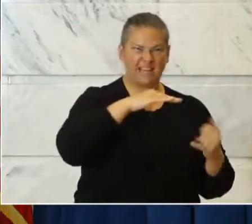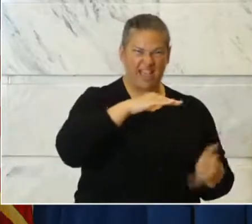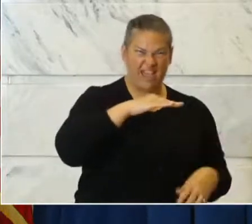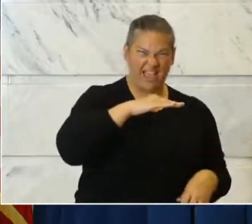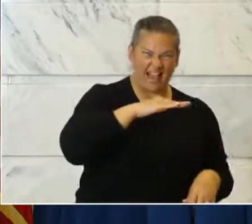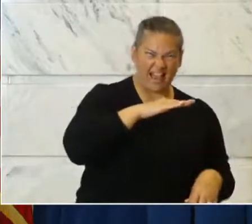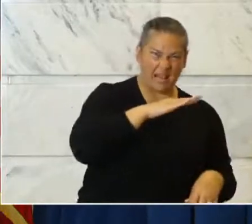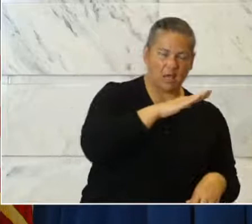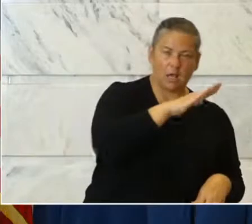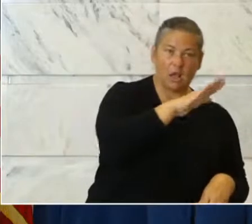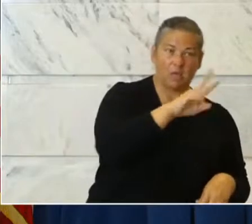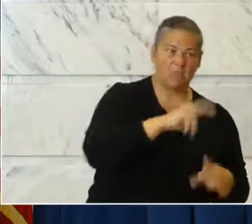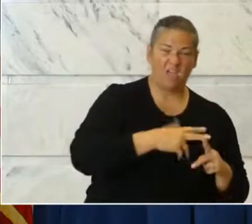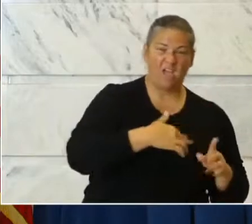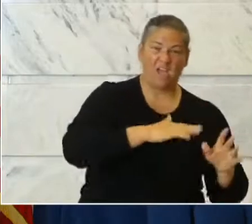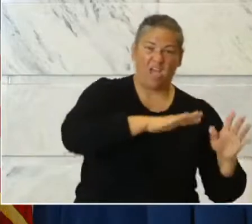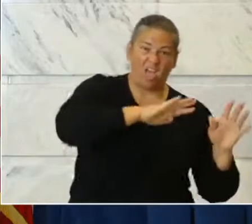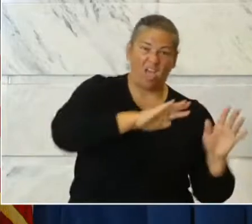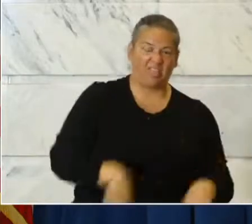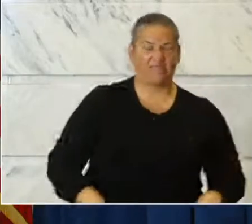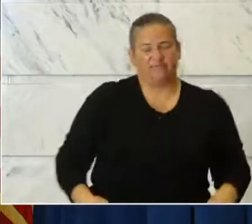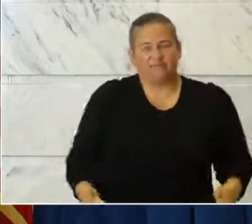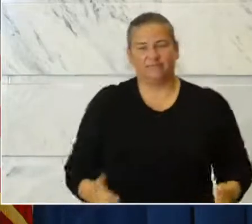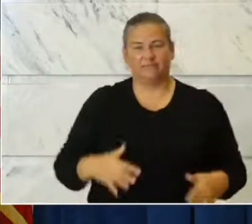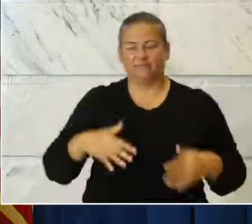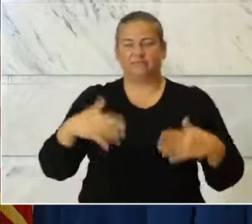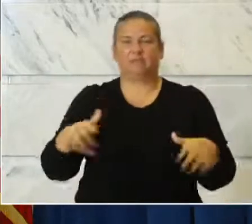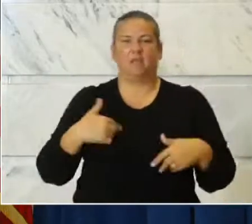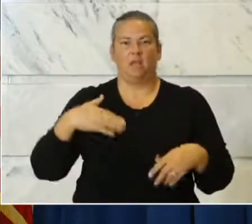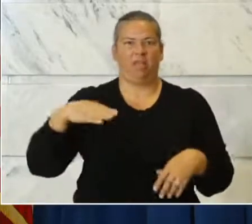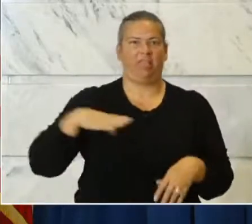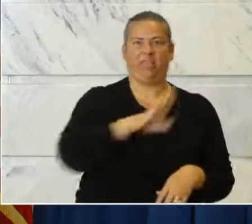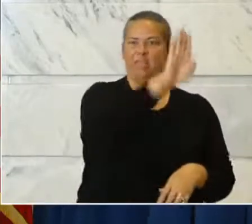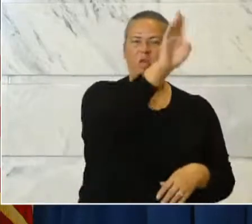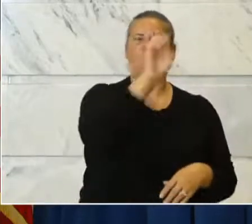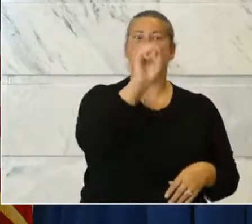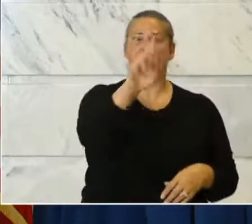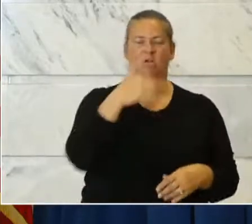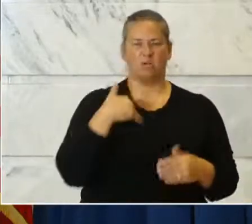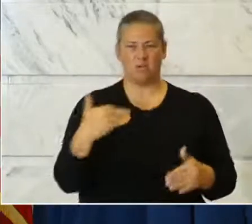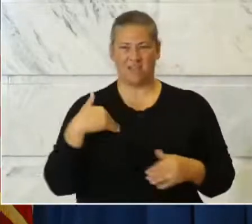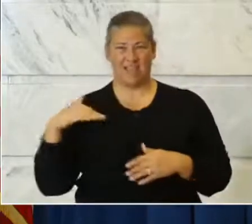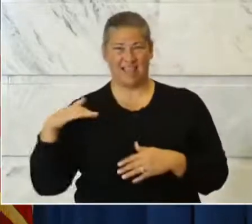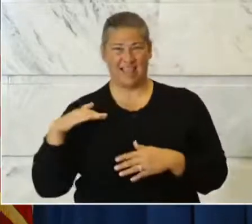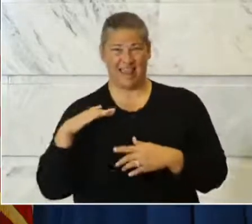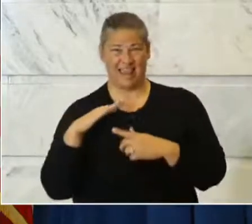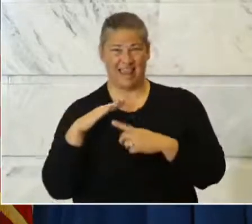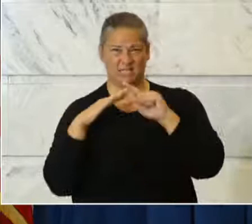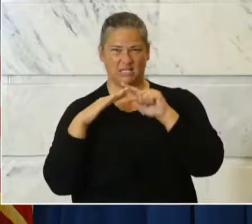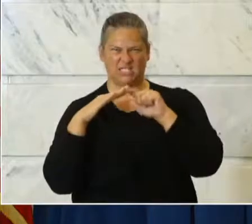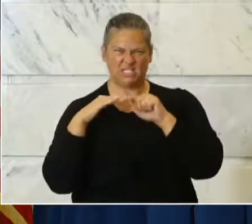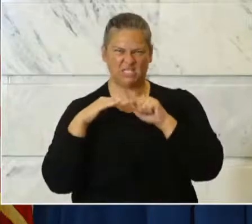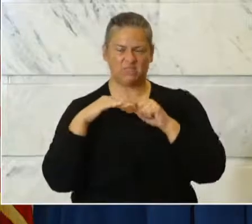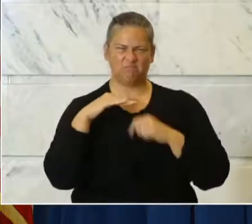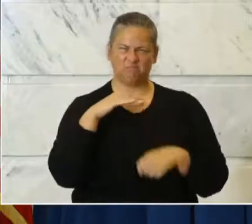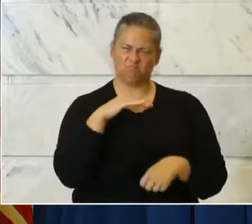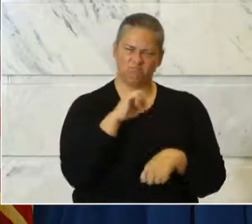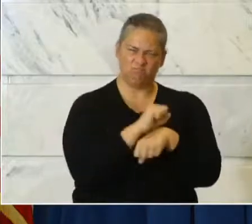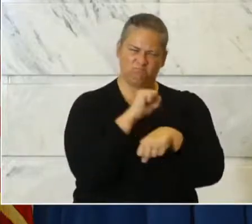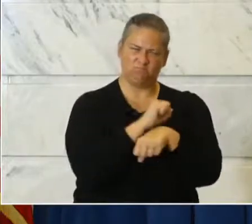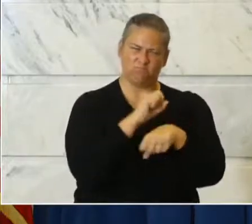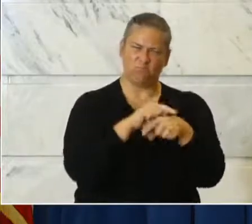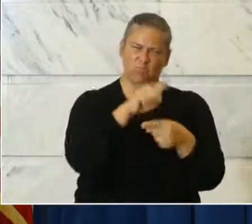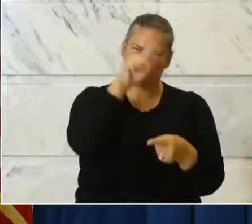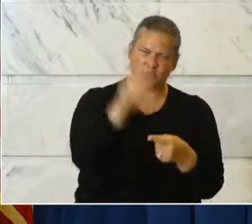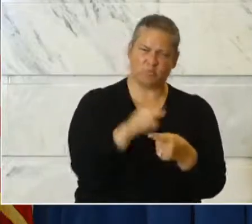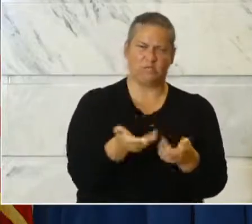lose, or we can get back to doing the hard work and hustle that it takes to win the game. So I